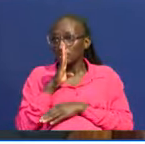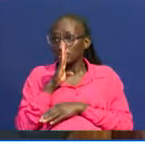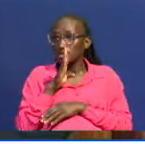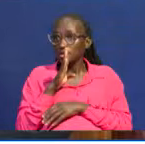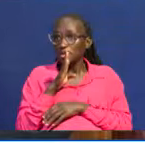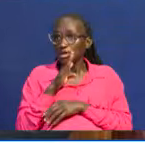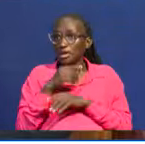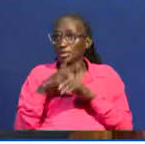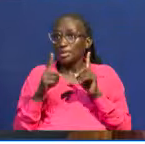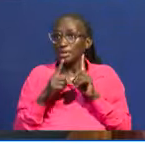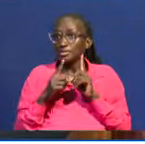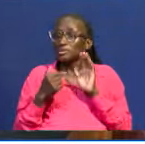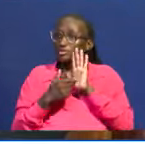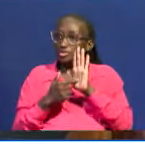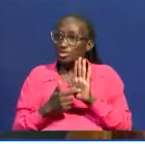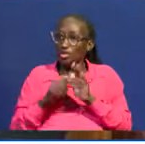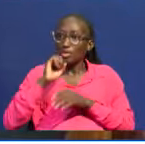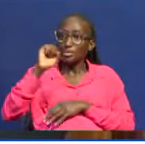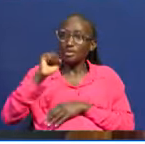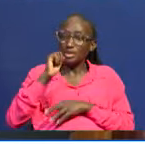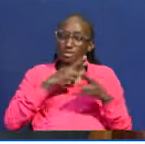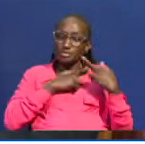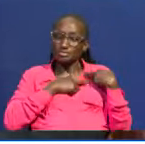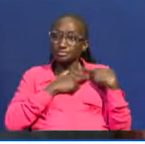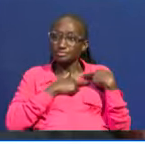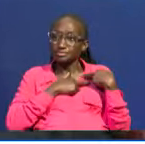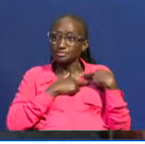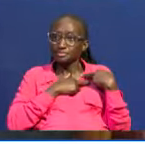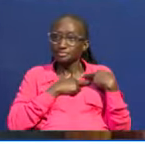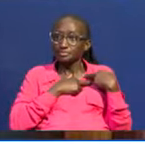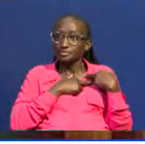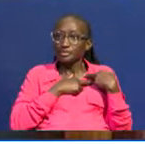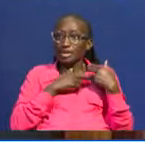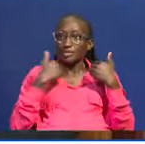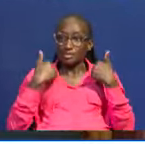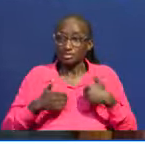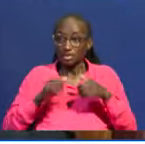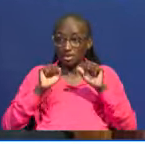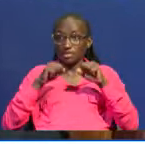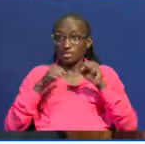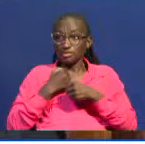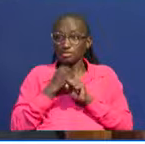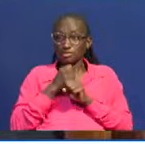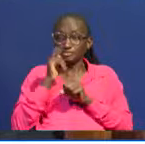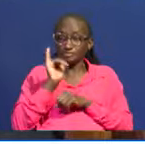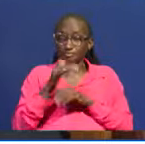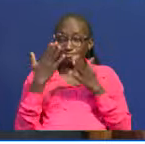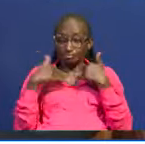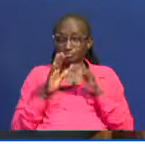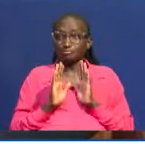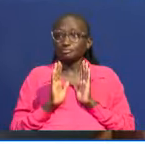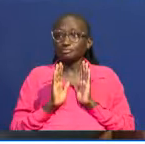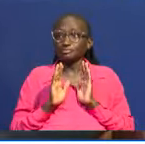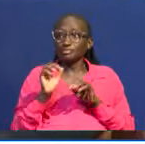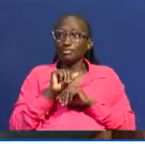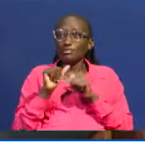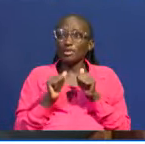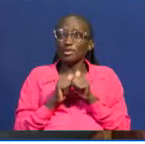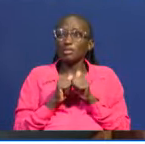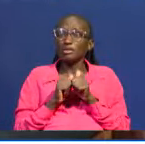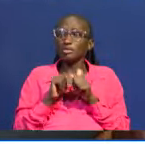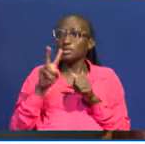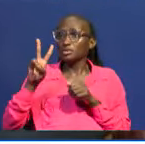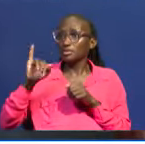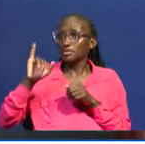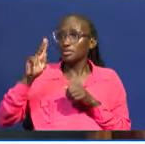civil liability, but to show political responsibility. And I have been able to do that. In terms of